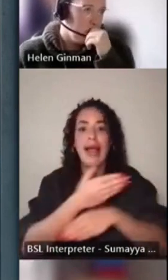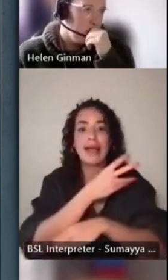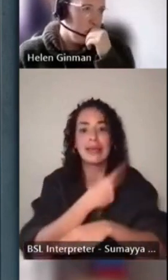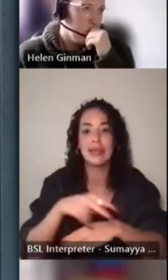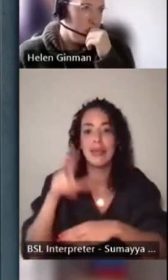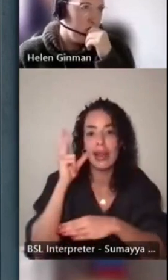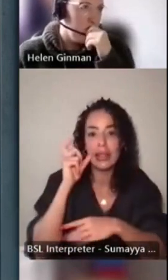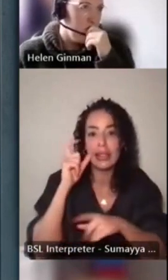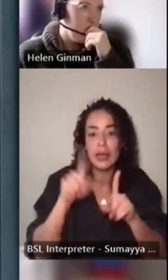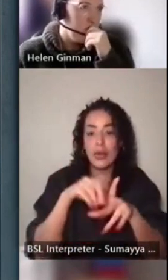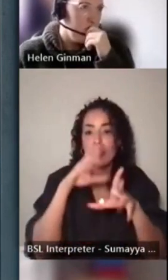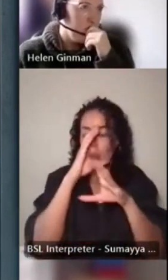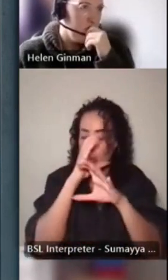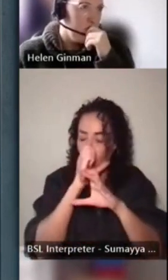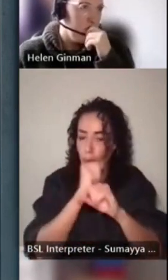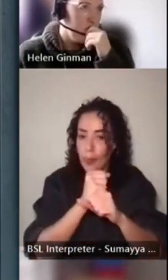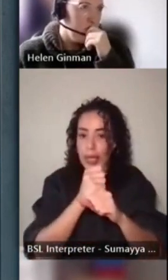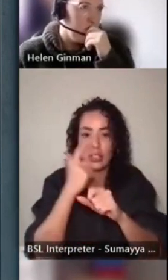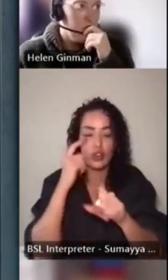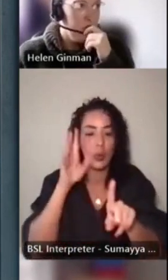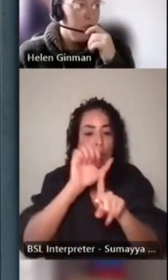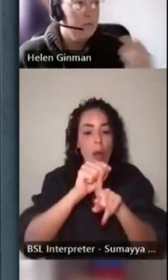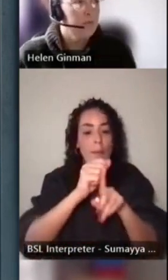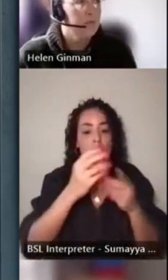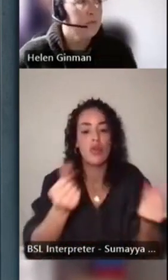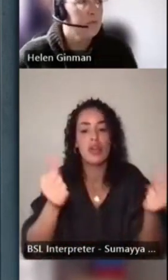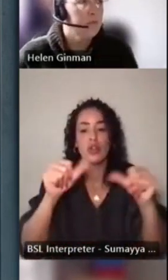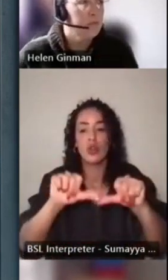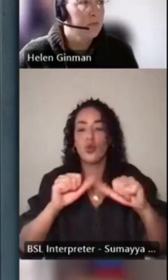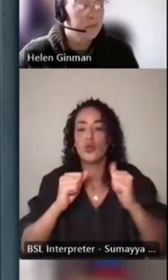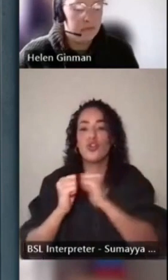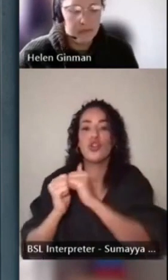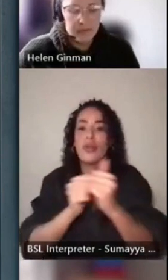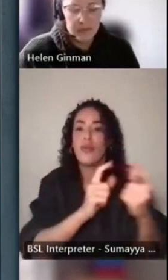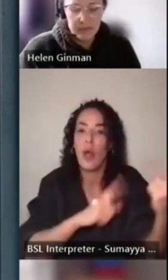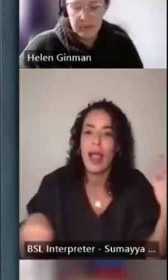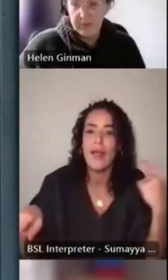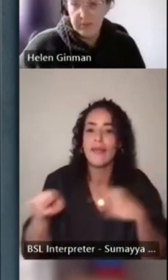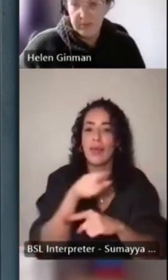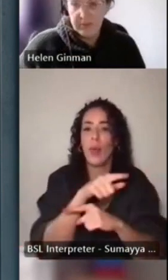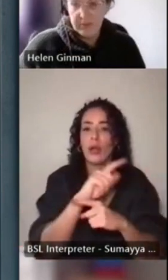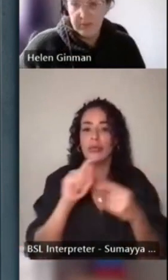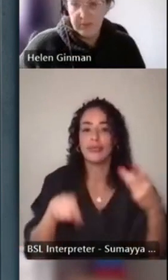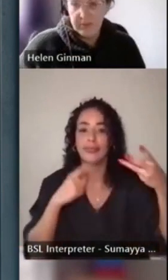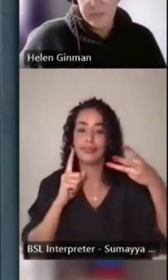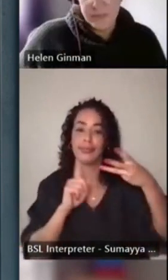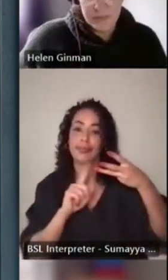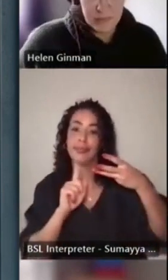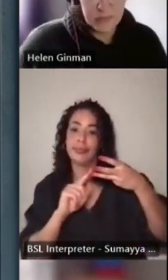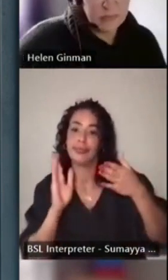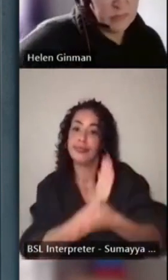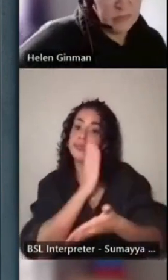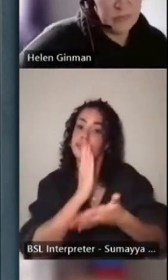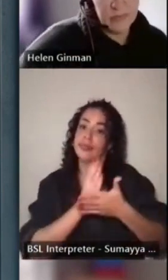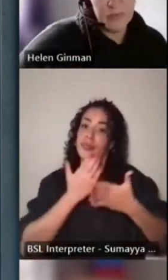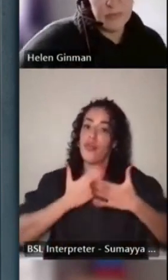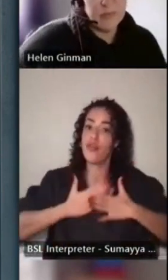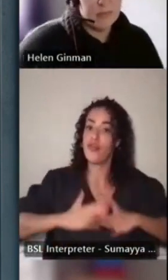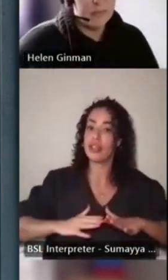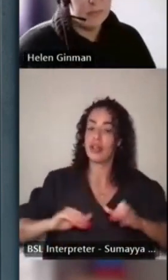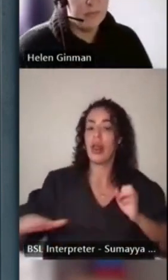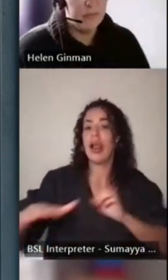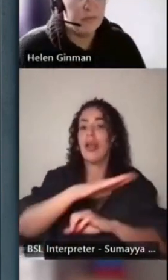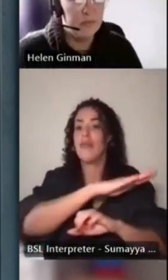and a commitment to finding a resolution for everyone. Step three, you might ensure that the physical environment is conducive to